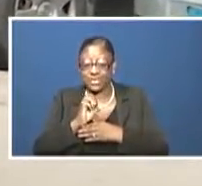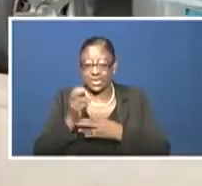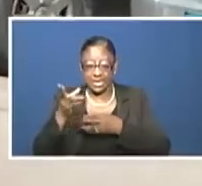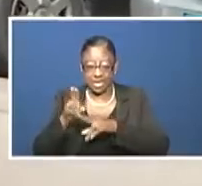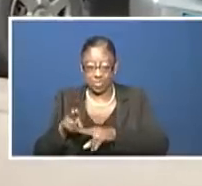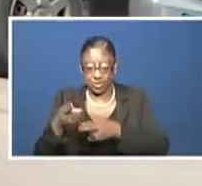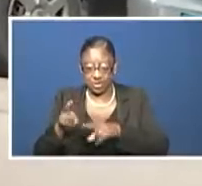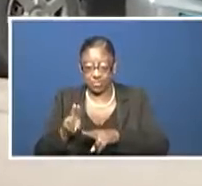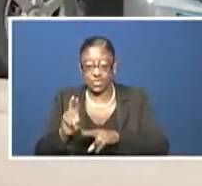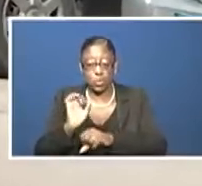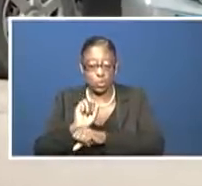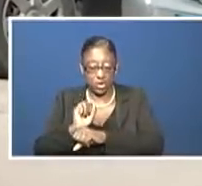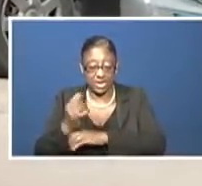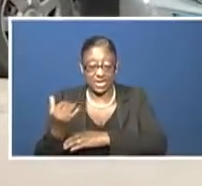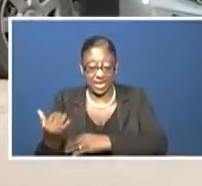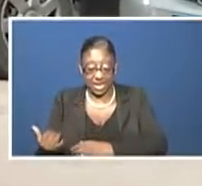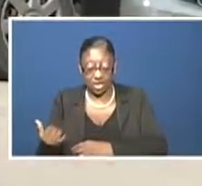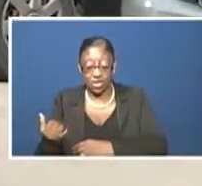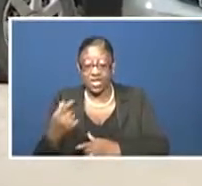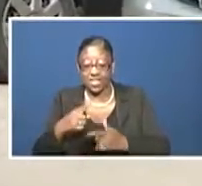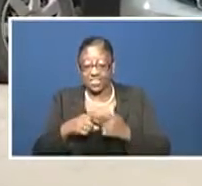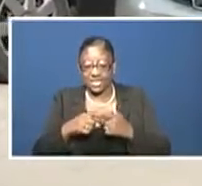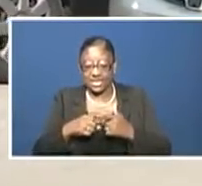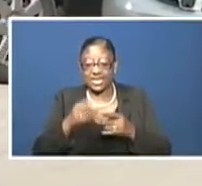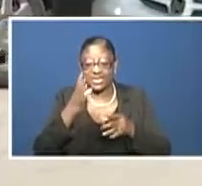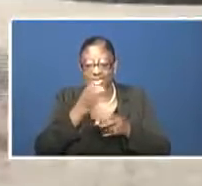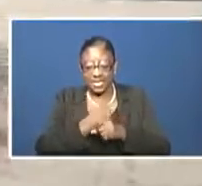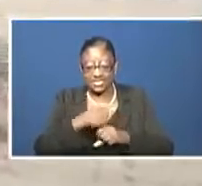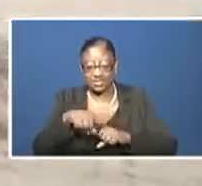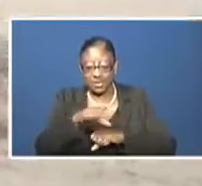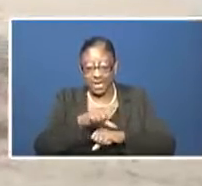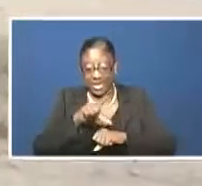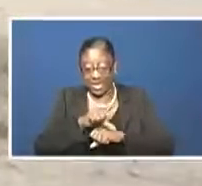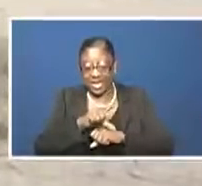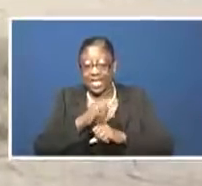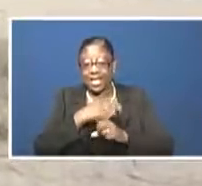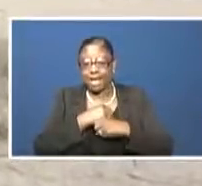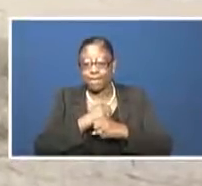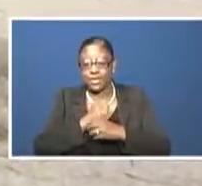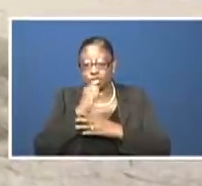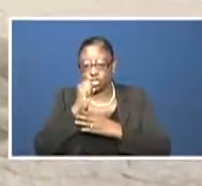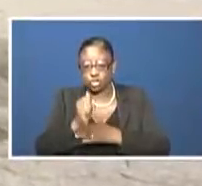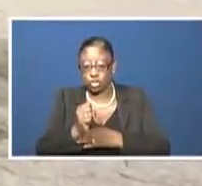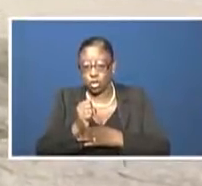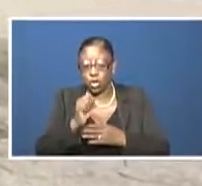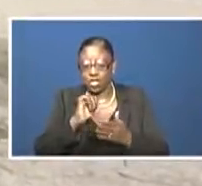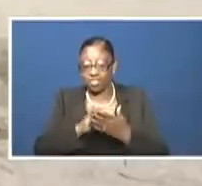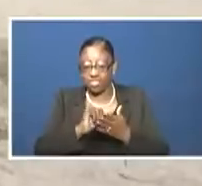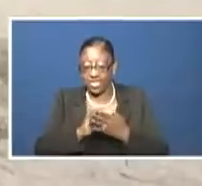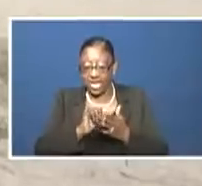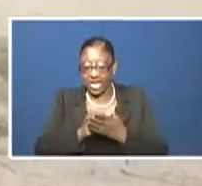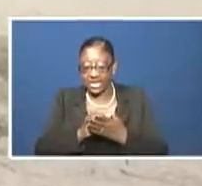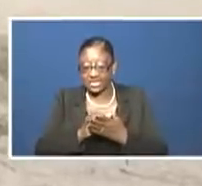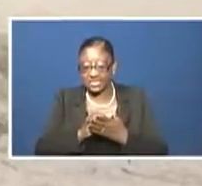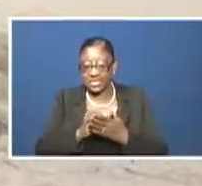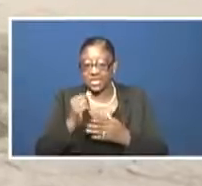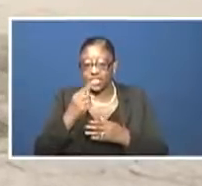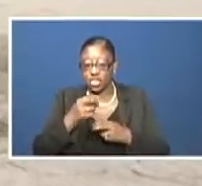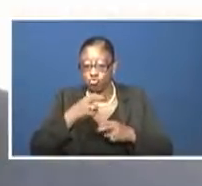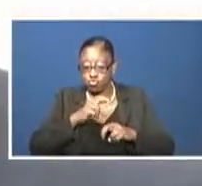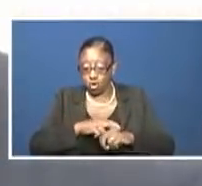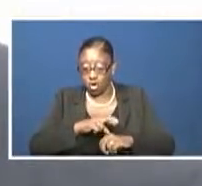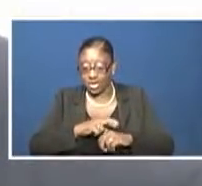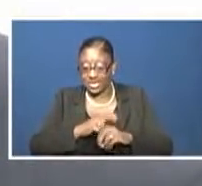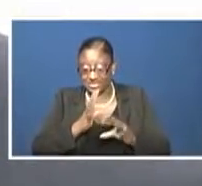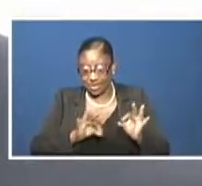looking to acquire some land. Before I could acquire the land, I needed to make sure that the geotechnical studies, the rock, was adequate for the facilities.